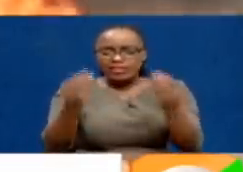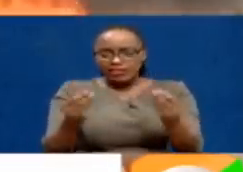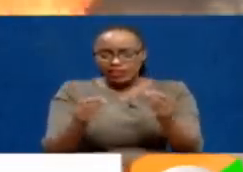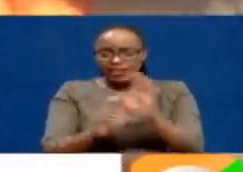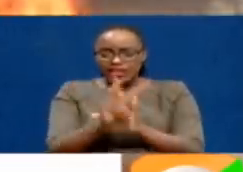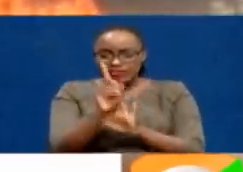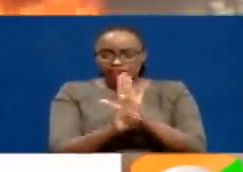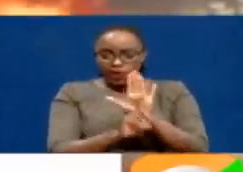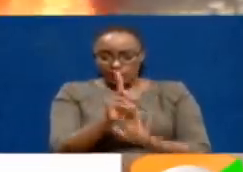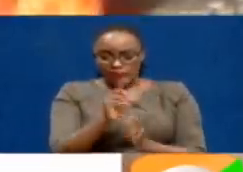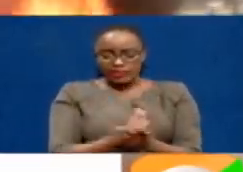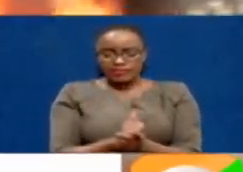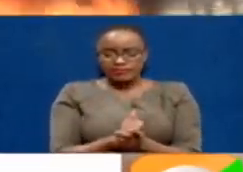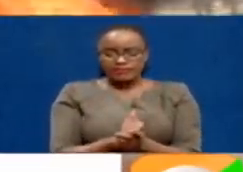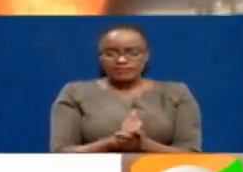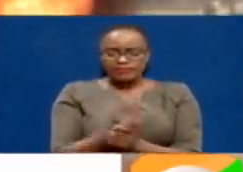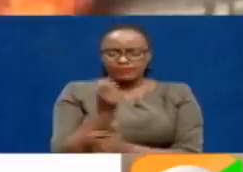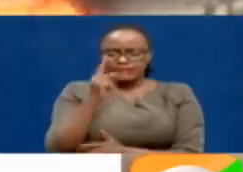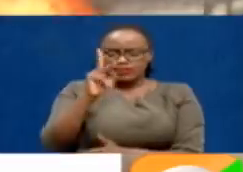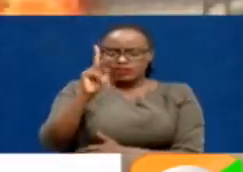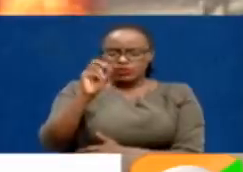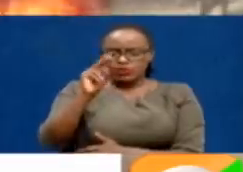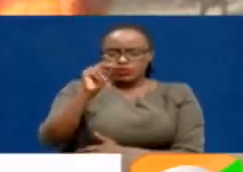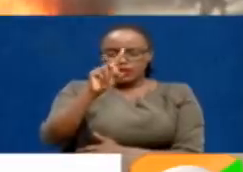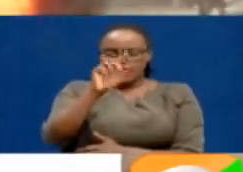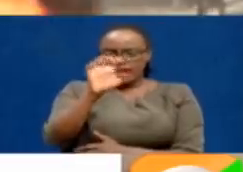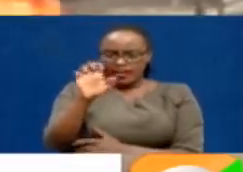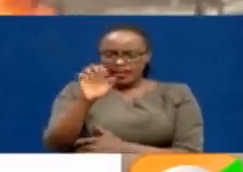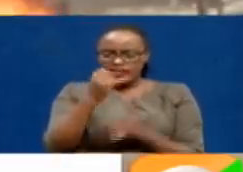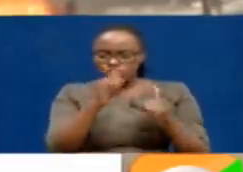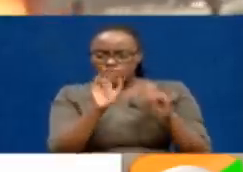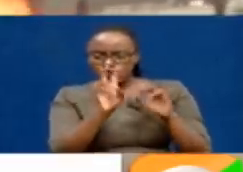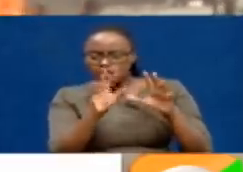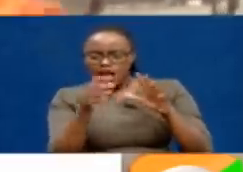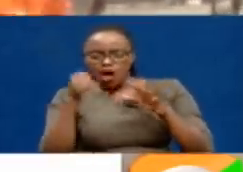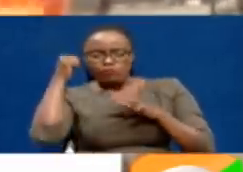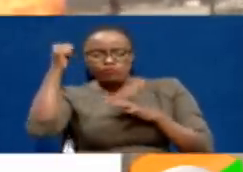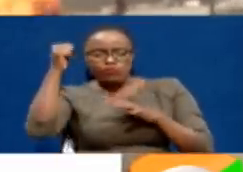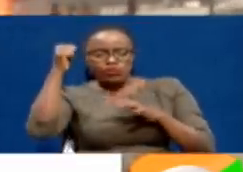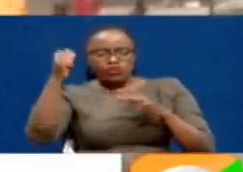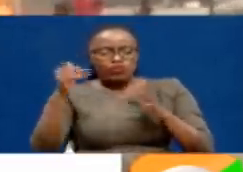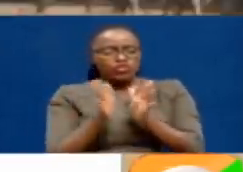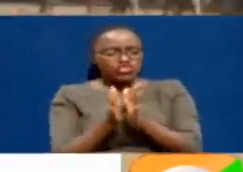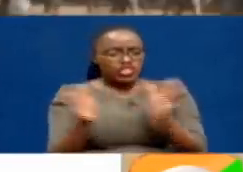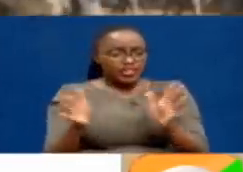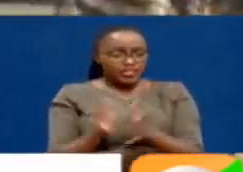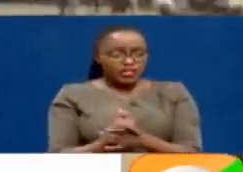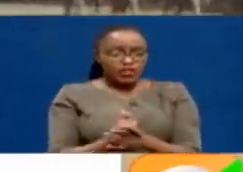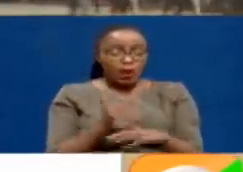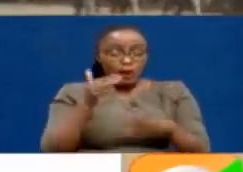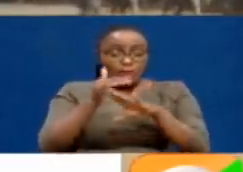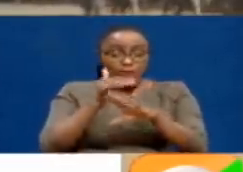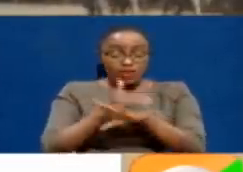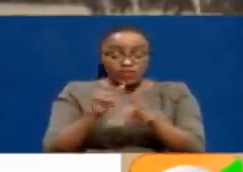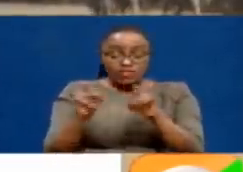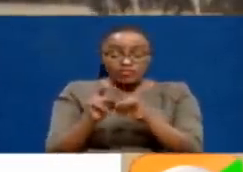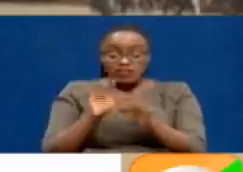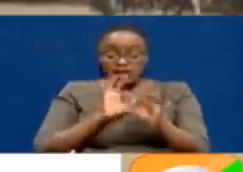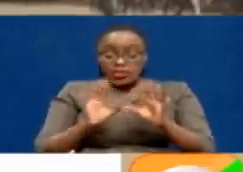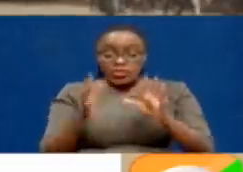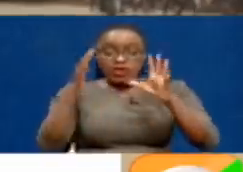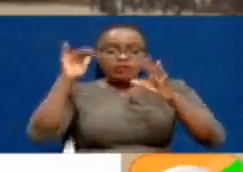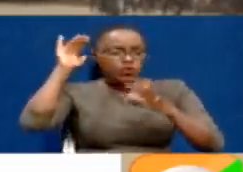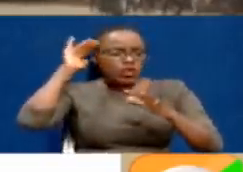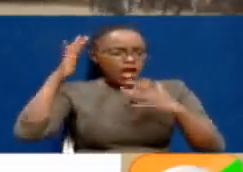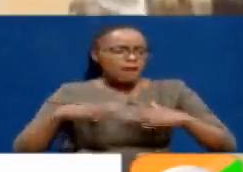Ukielewa hapa Kondele, ndio ile wanapima naye temperature ya siasa ya Kenya yote. Kabla haijawakishwa mali yote